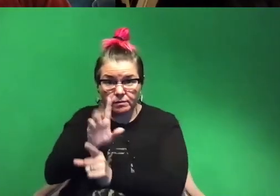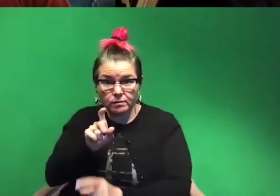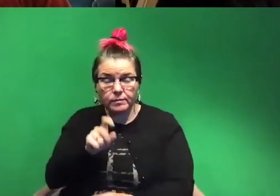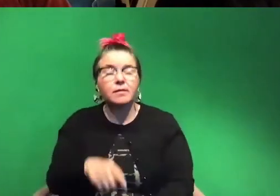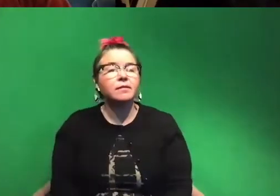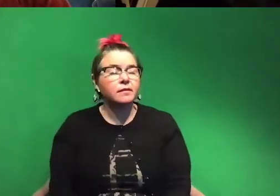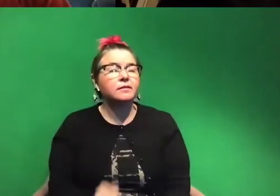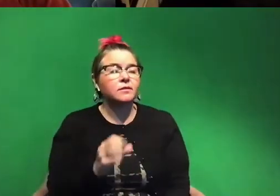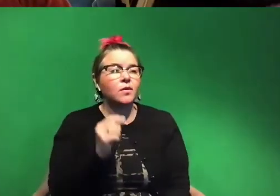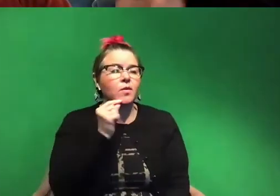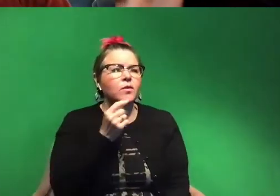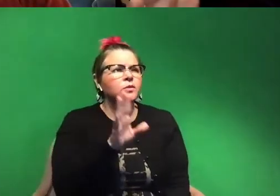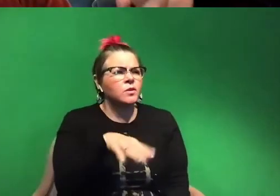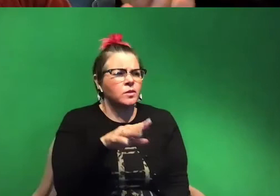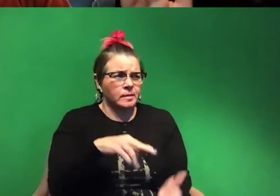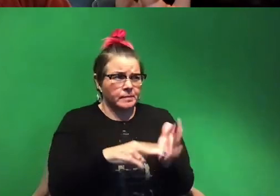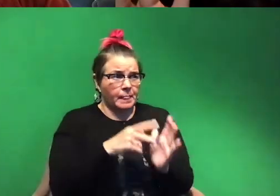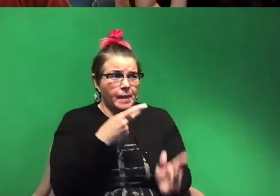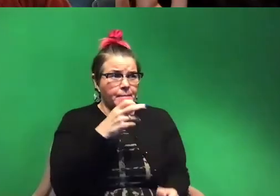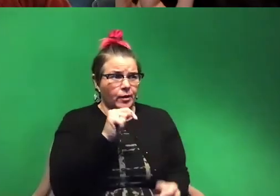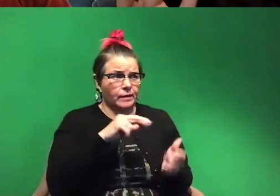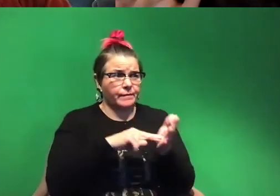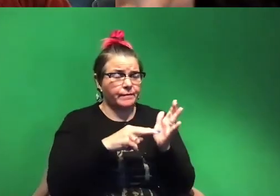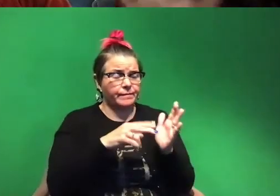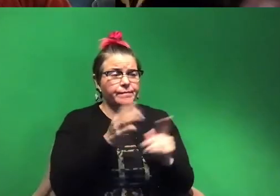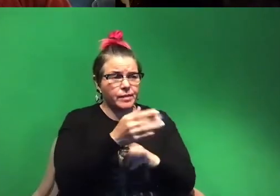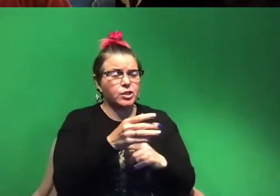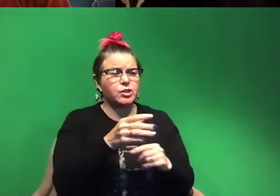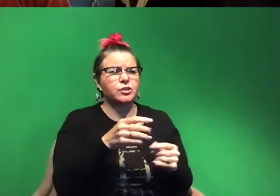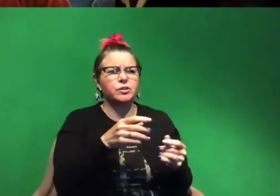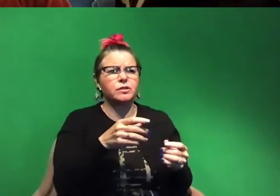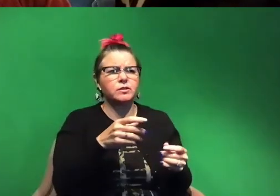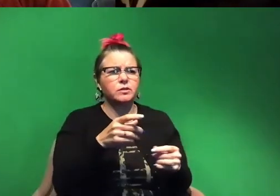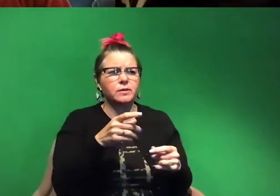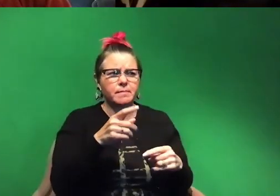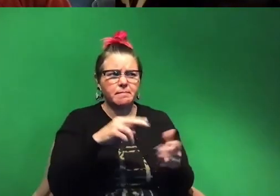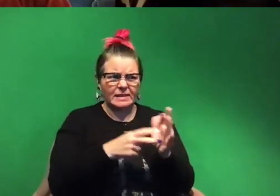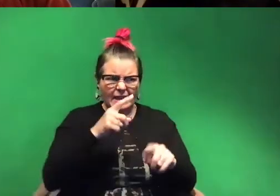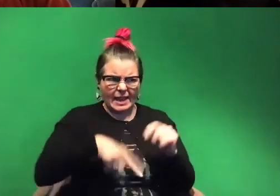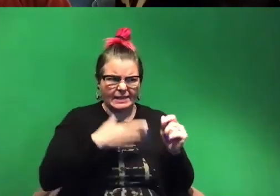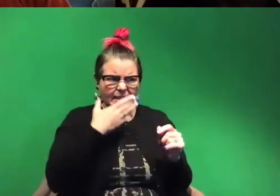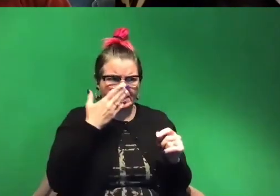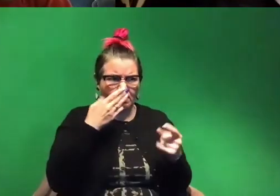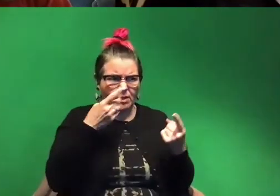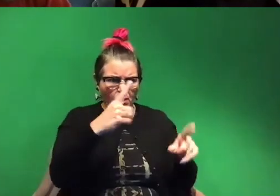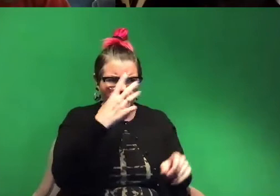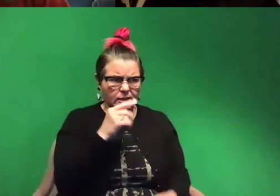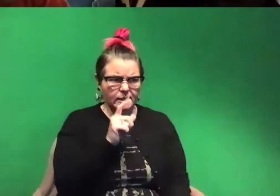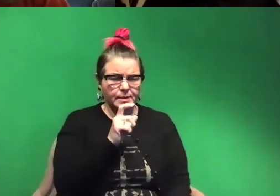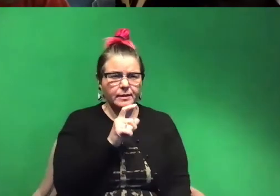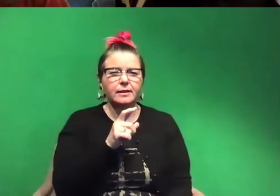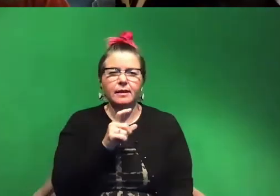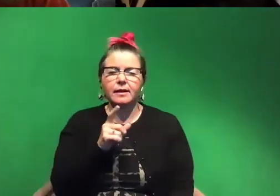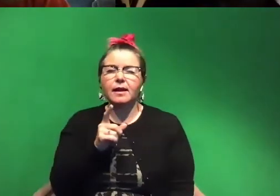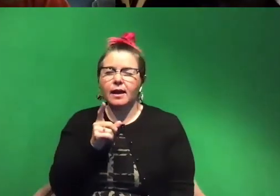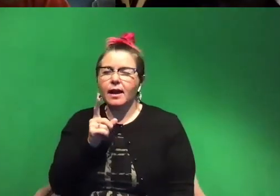so cool. So basically the parrotfish, are they doing that so animals can't smell them while they're snoozing? Is that like we think. Yeah, I